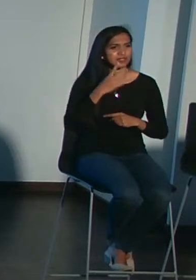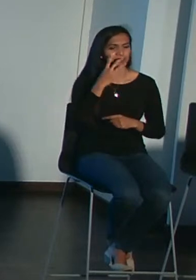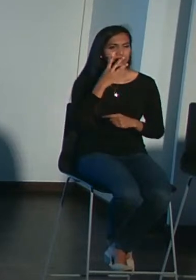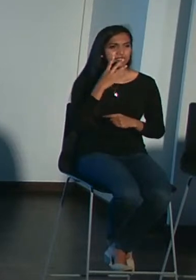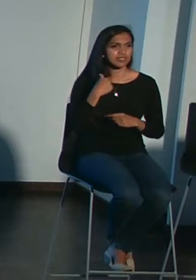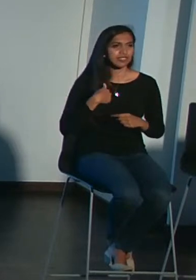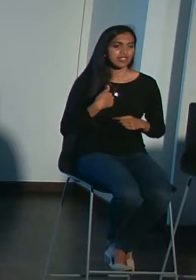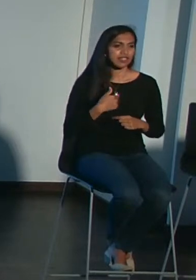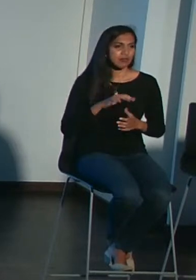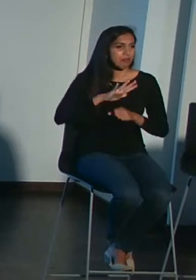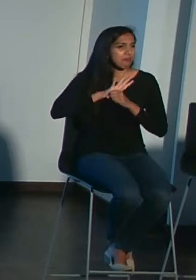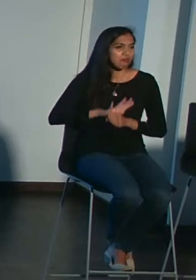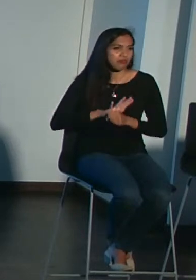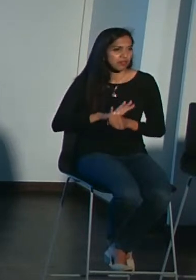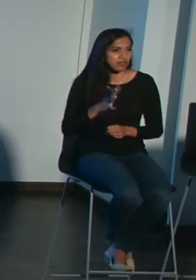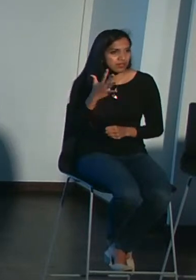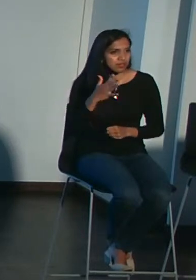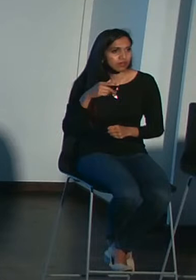do I have to do